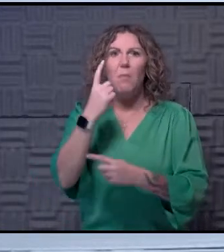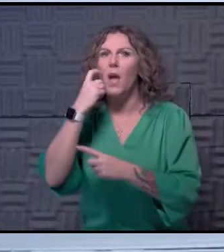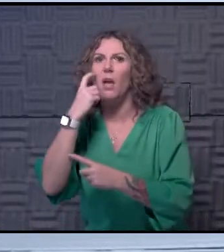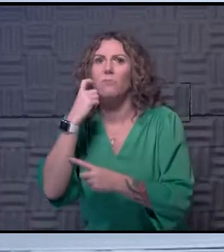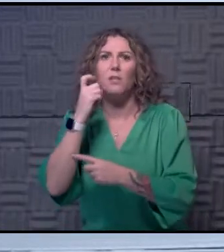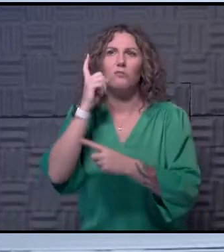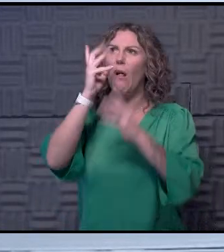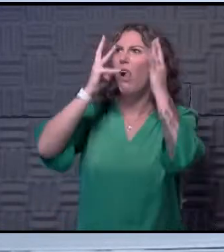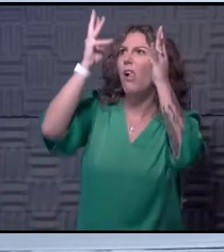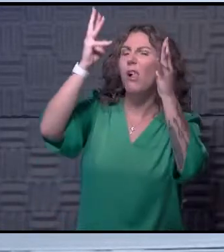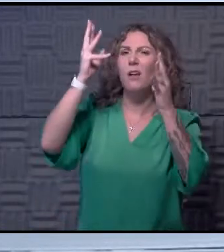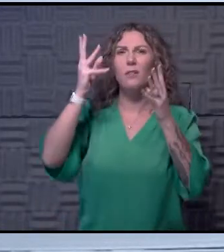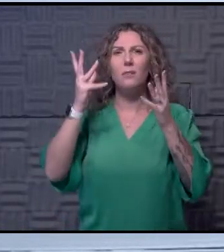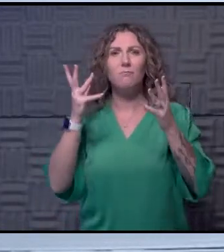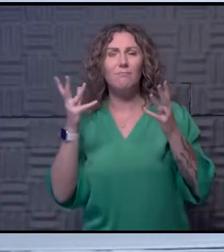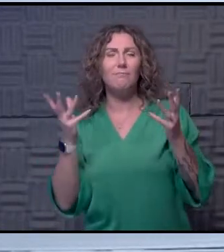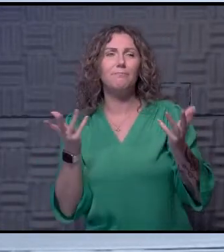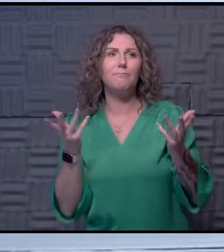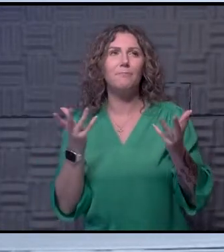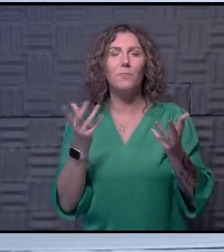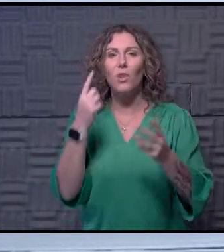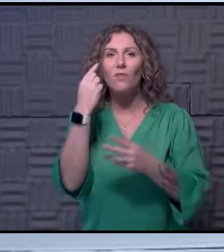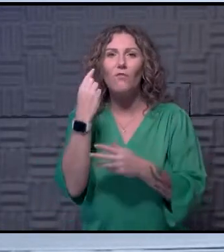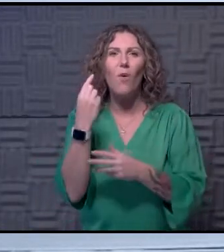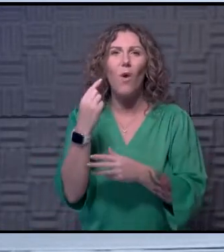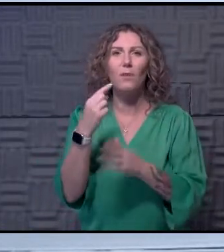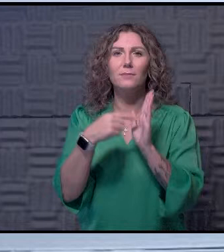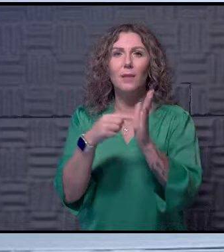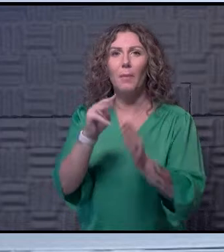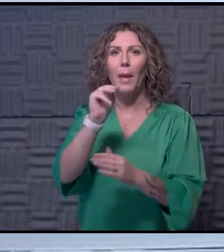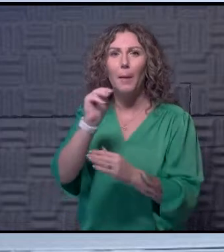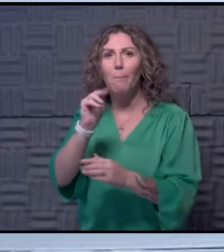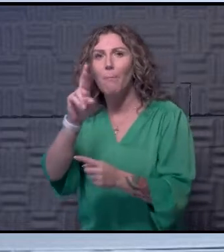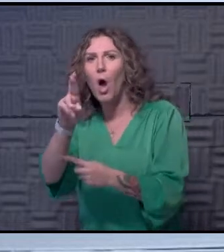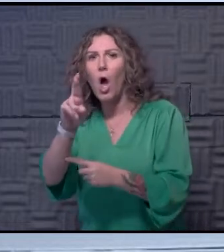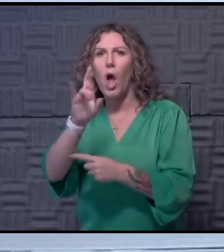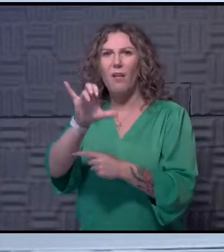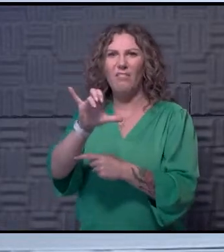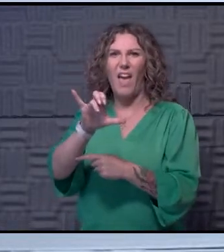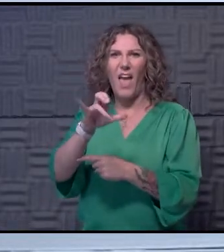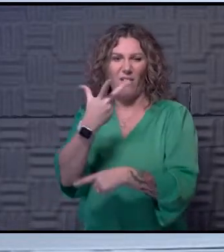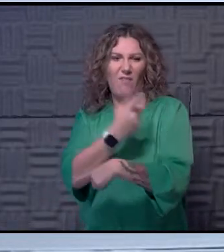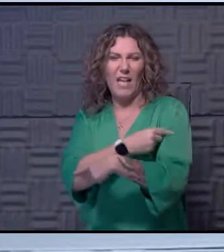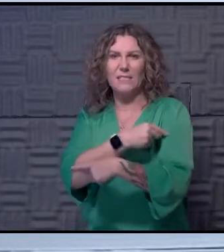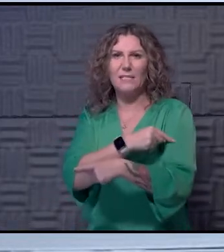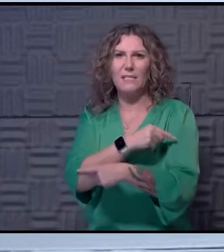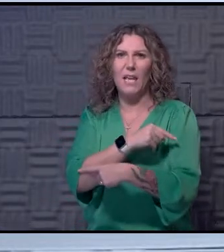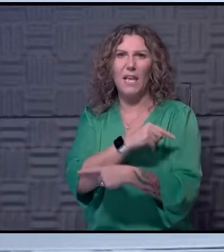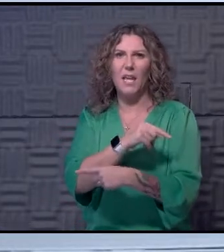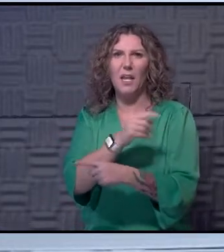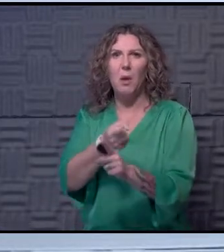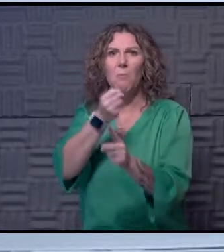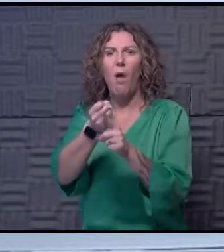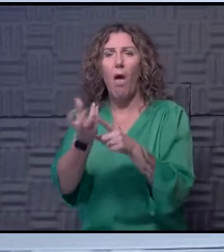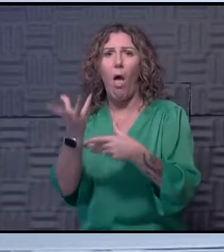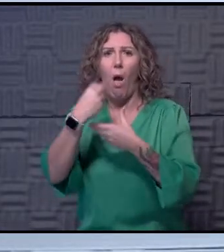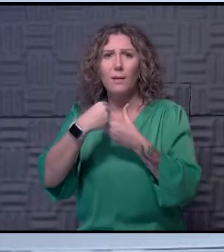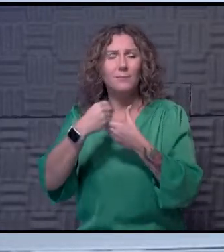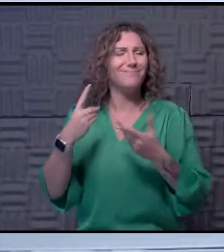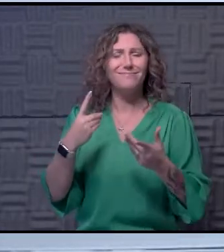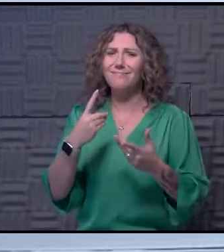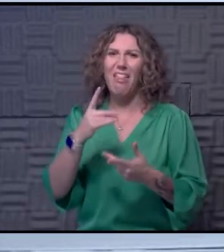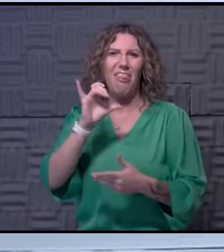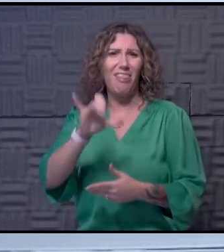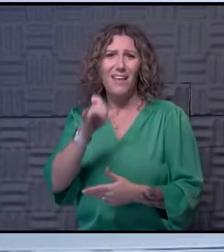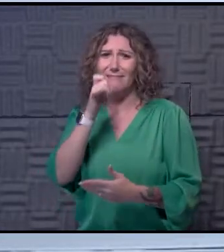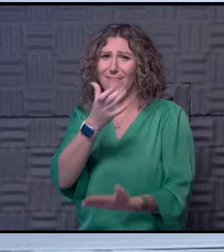might believe, for example, that the MMR vaccine causes autism, which has been widely disproven by large-scale